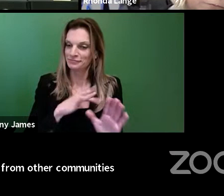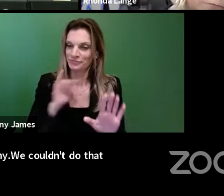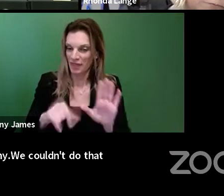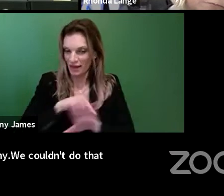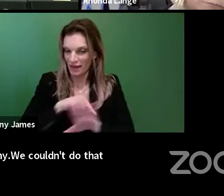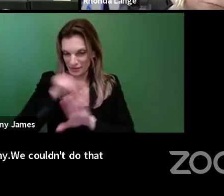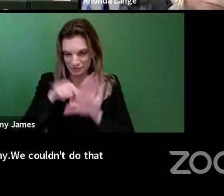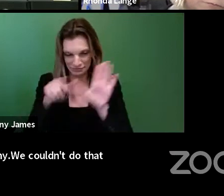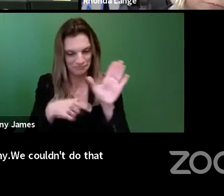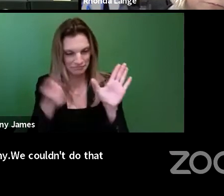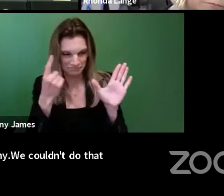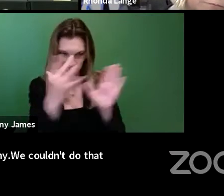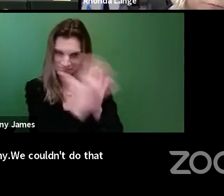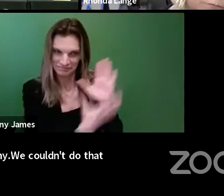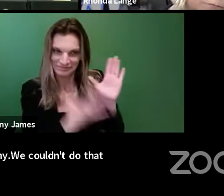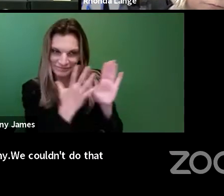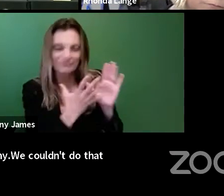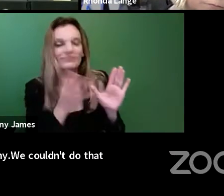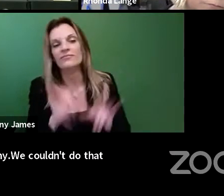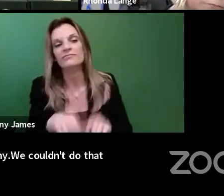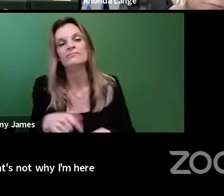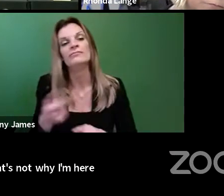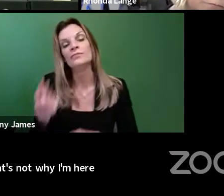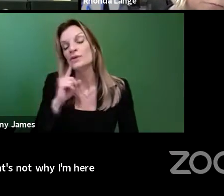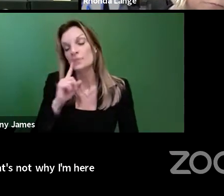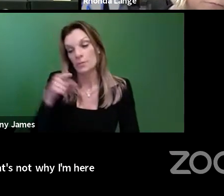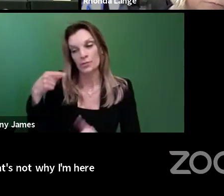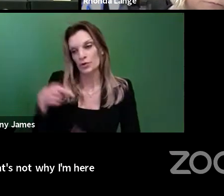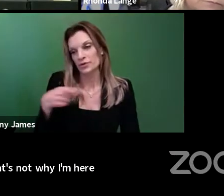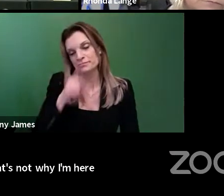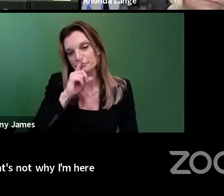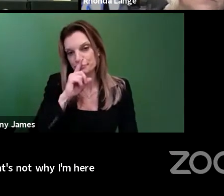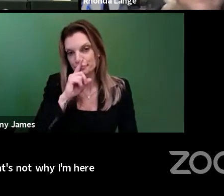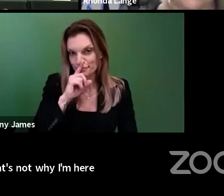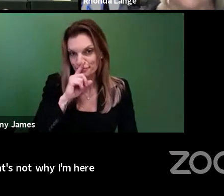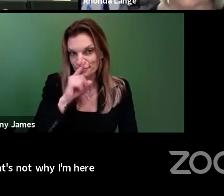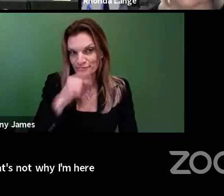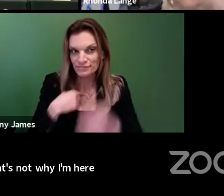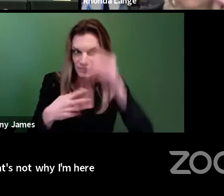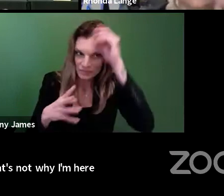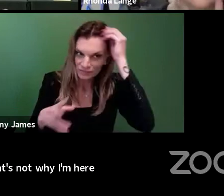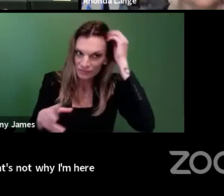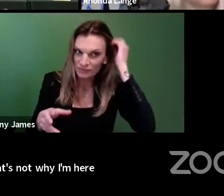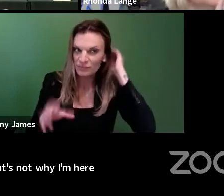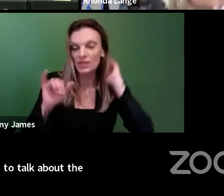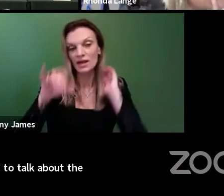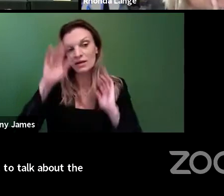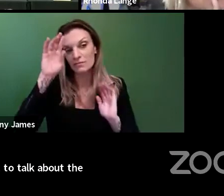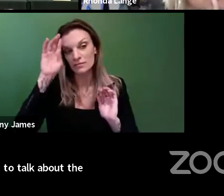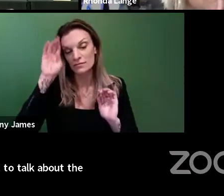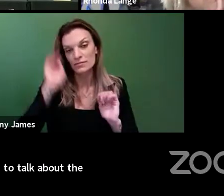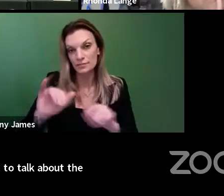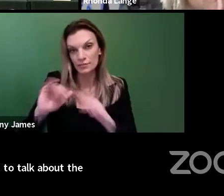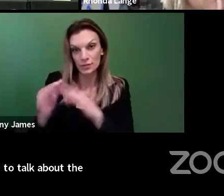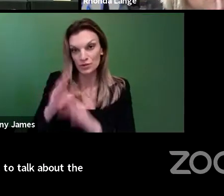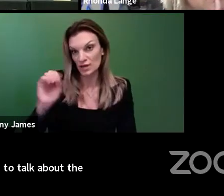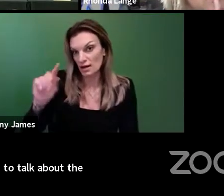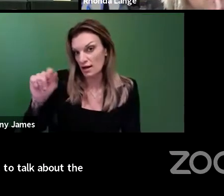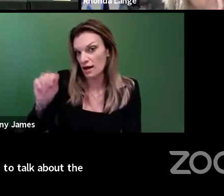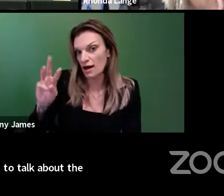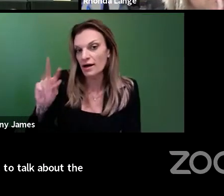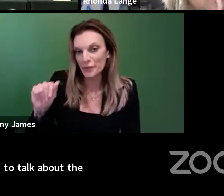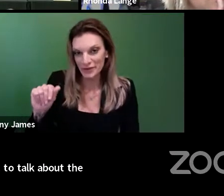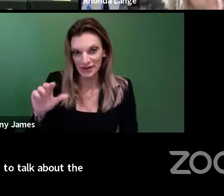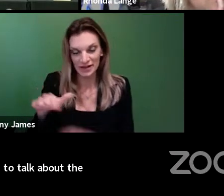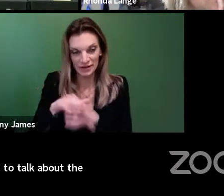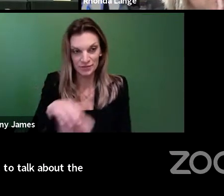that's not why I'm here to speak to you today. I want to talk about the unique interests that the communities of Ottawa County